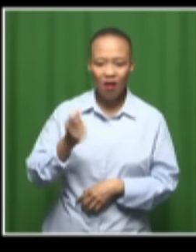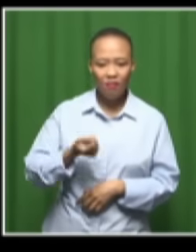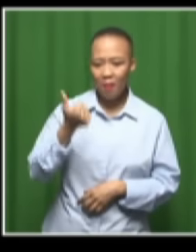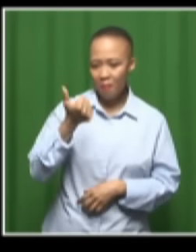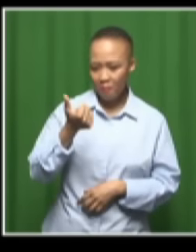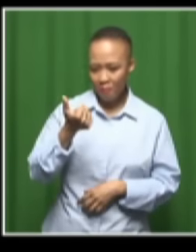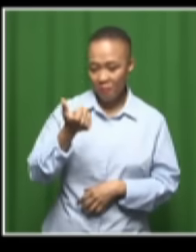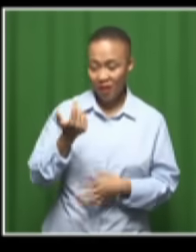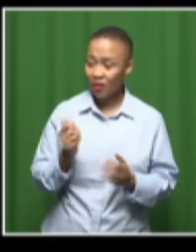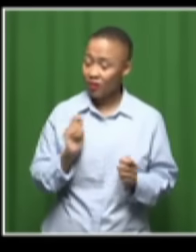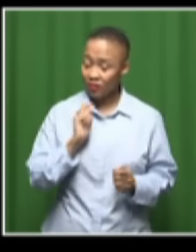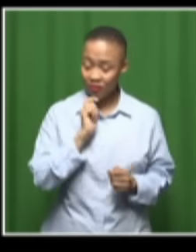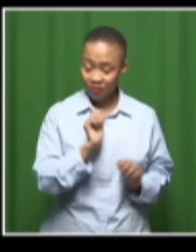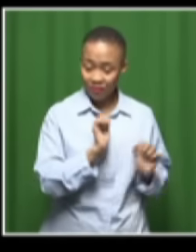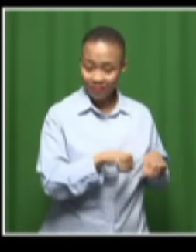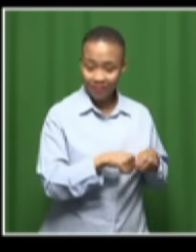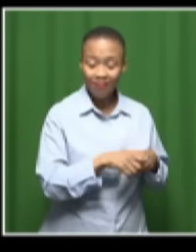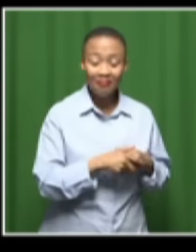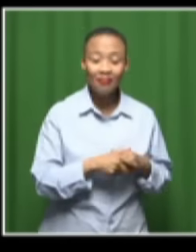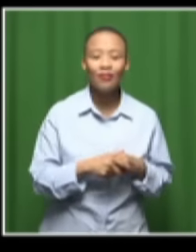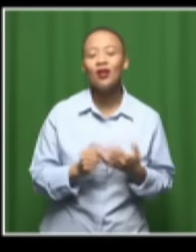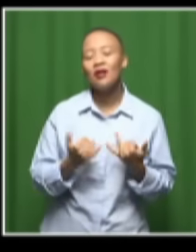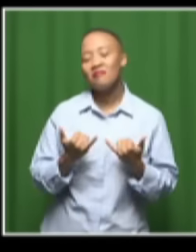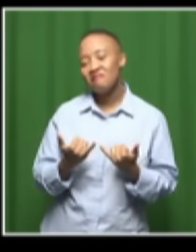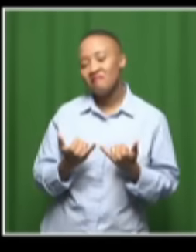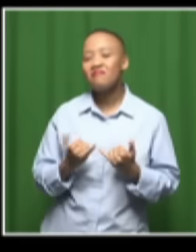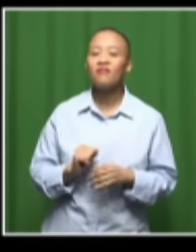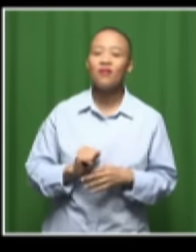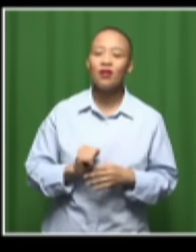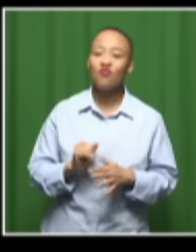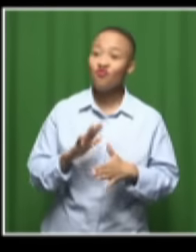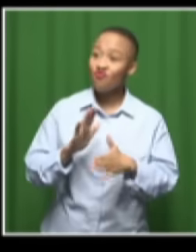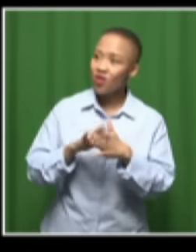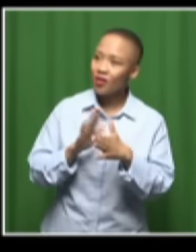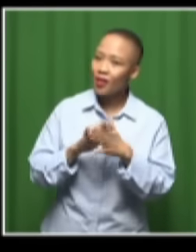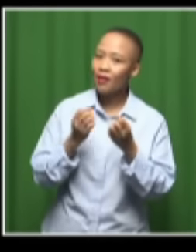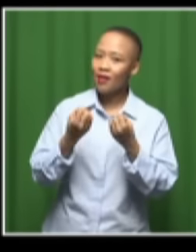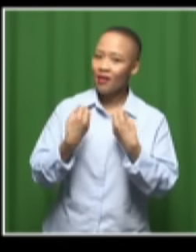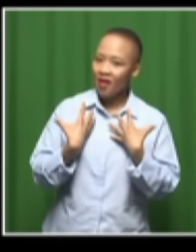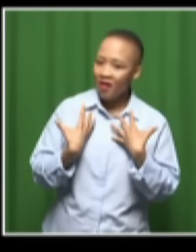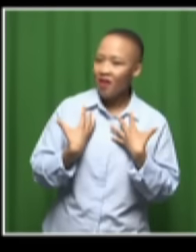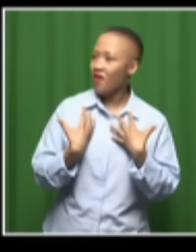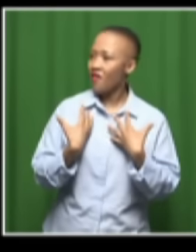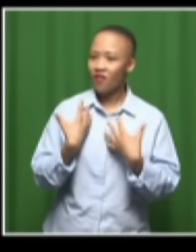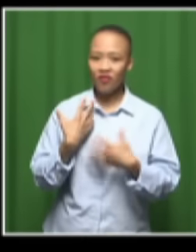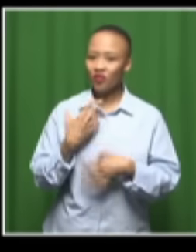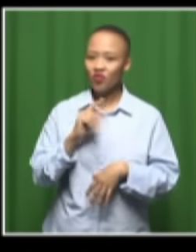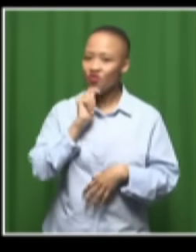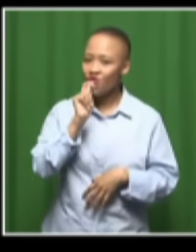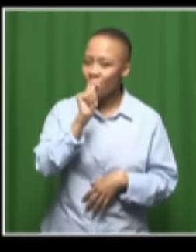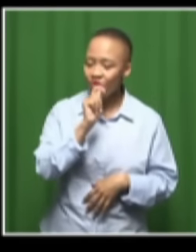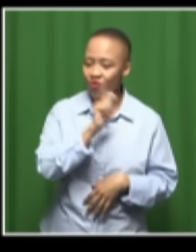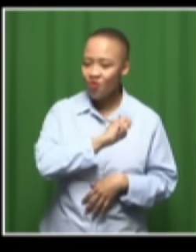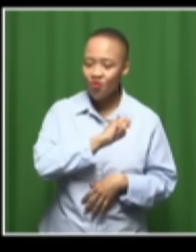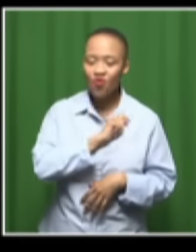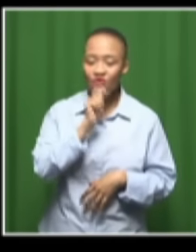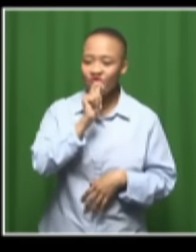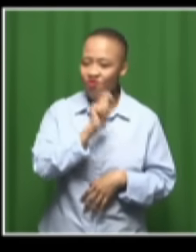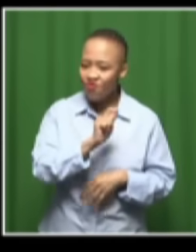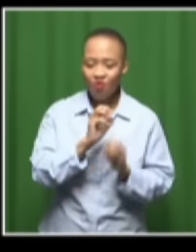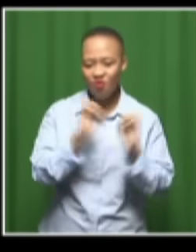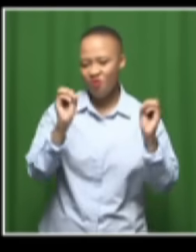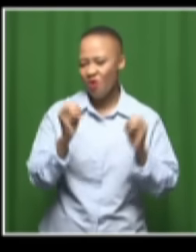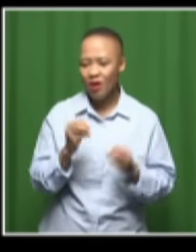So the reason that was given is perhaps not true. That it was a Heritage Day celebrations and blah blah blah blah blah. It was a